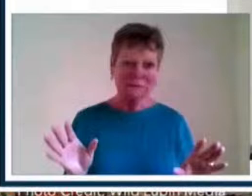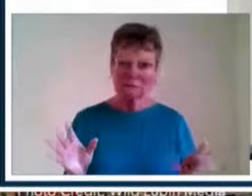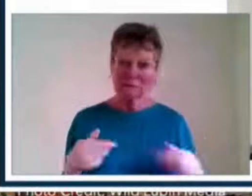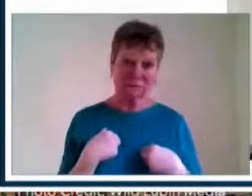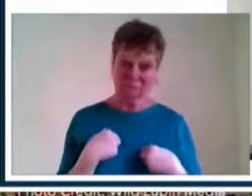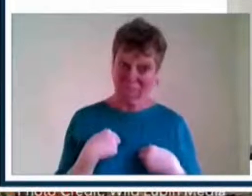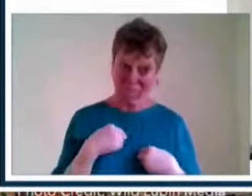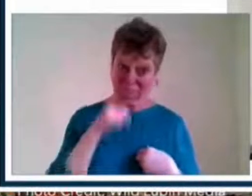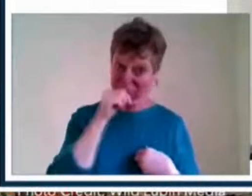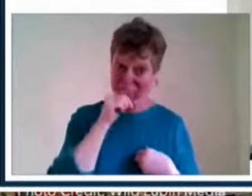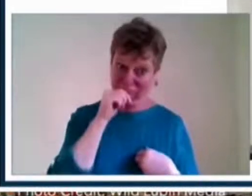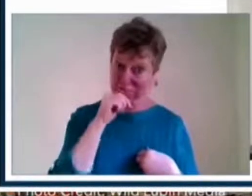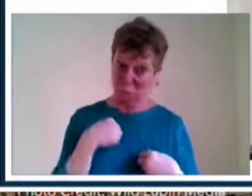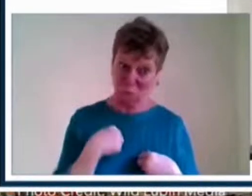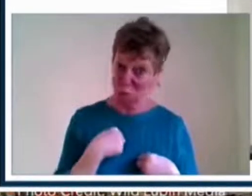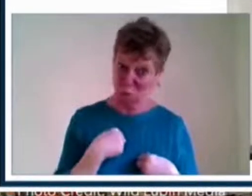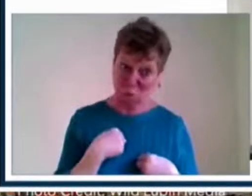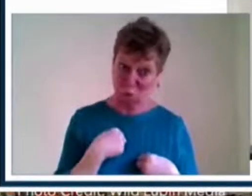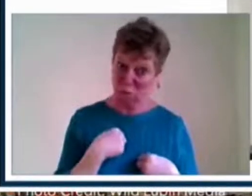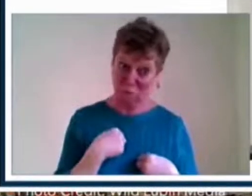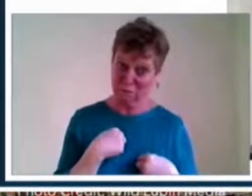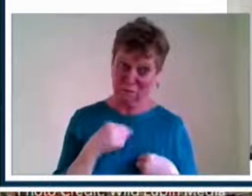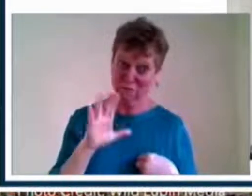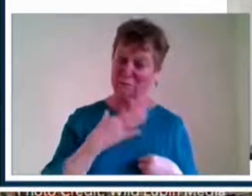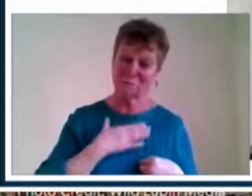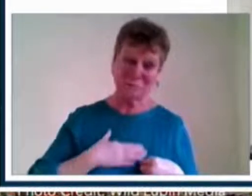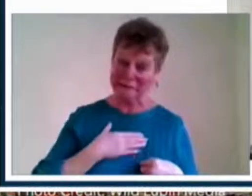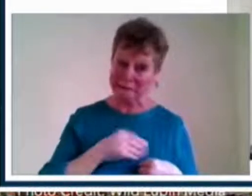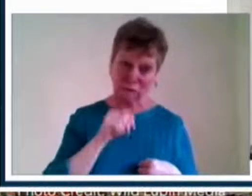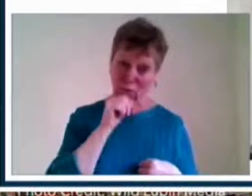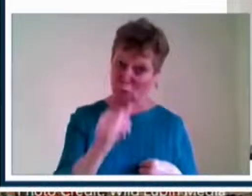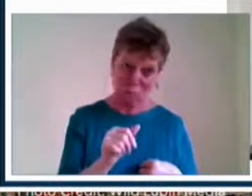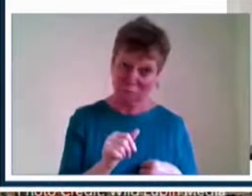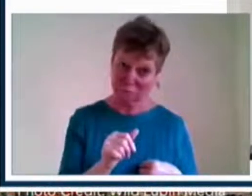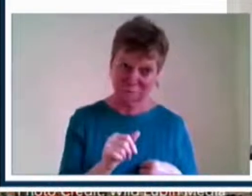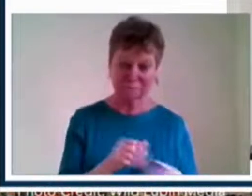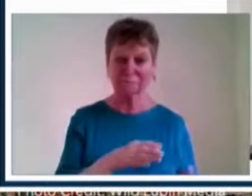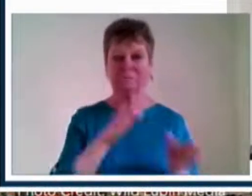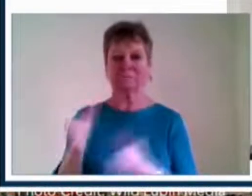less. So please don't do it. Don't block our highways. Dr. Strang?